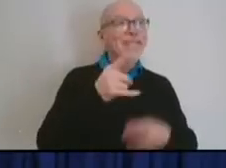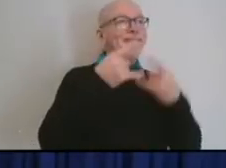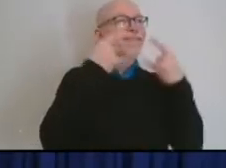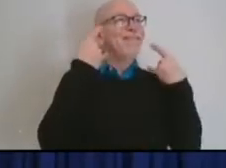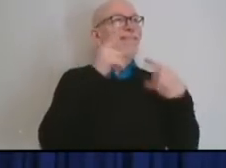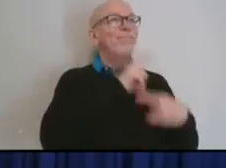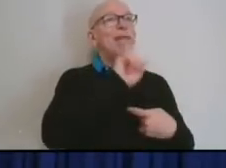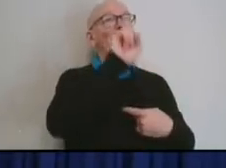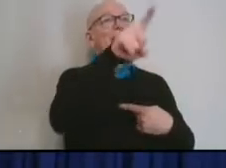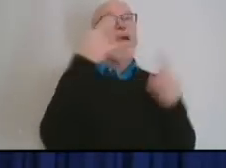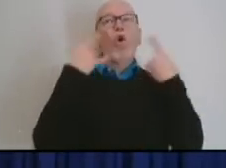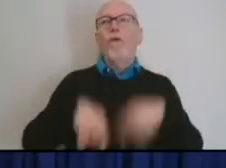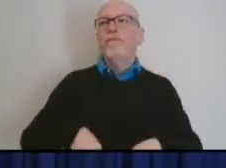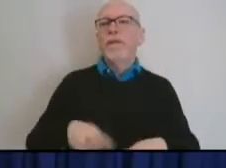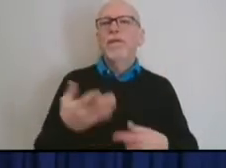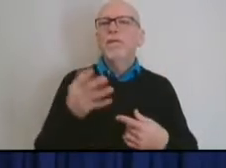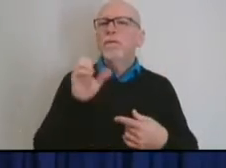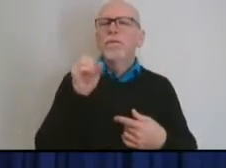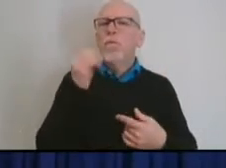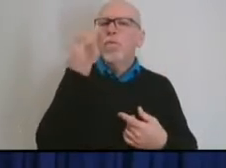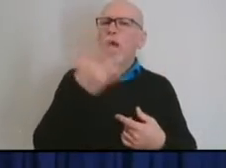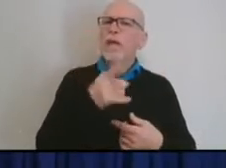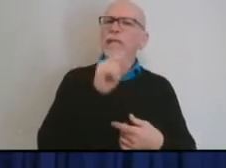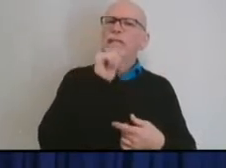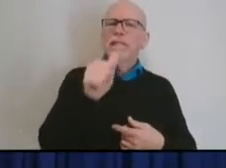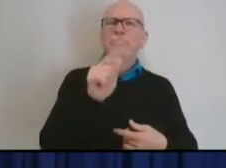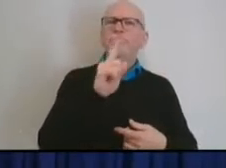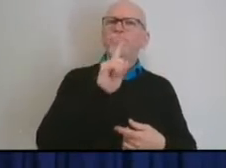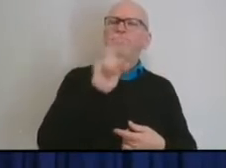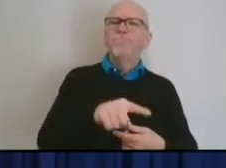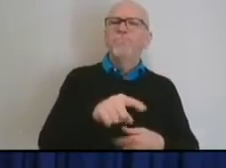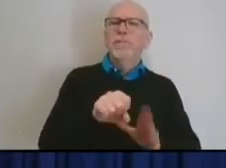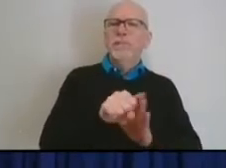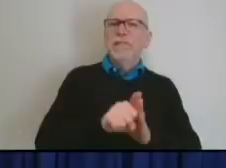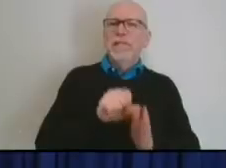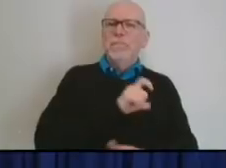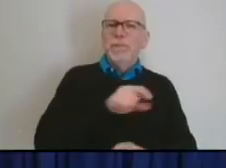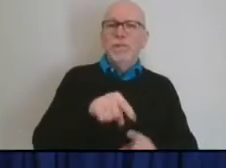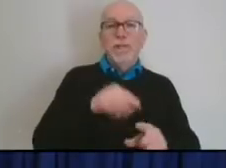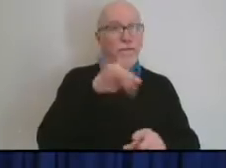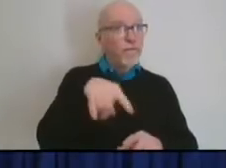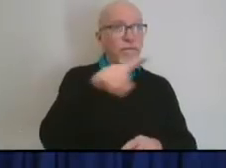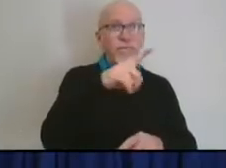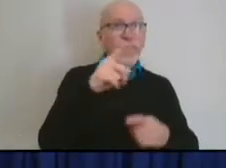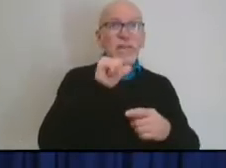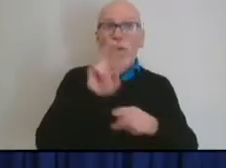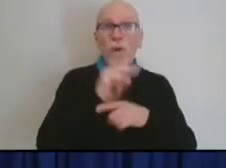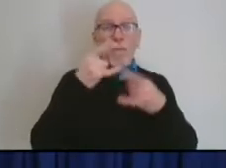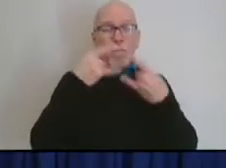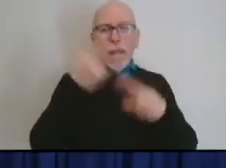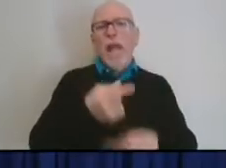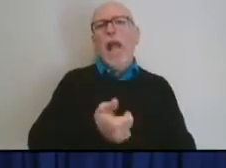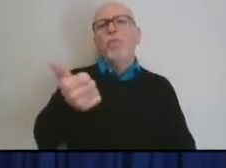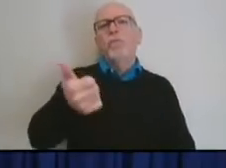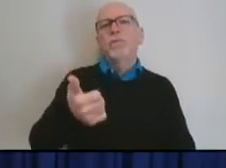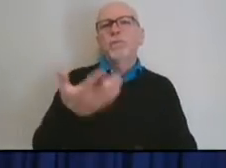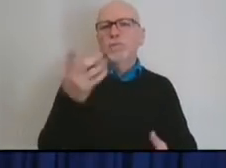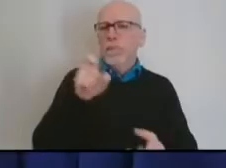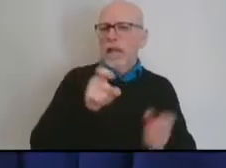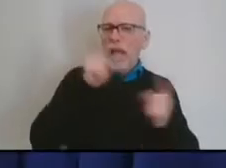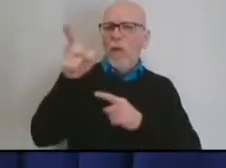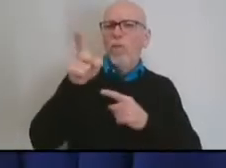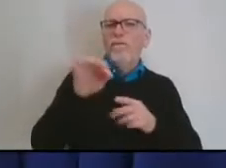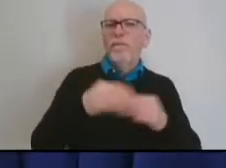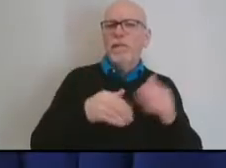walked away. So why are you not directing state police to remove these people from the building when they're not complying with this order?